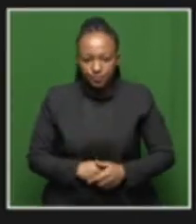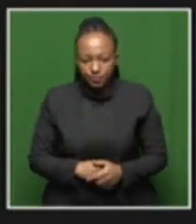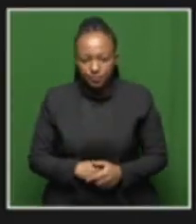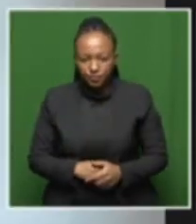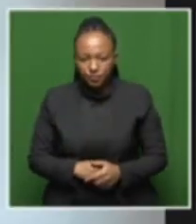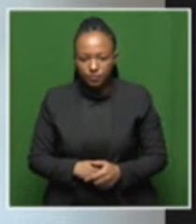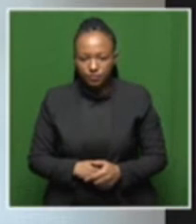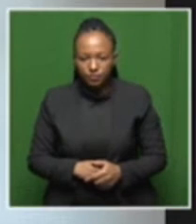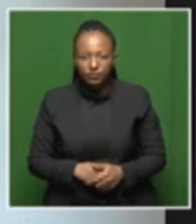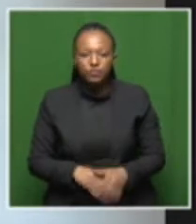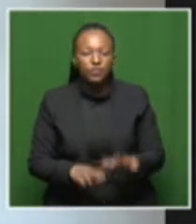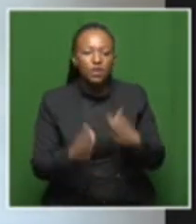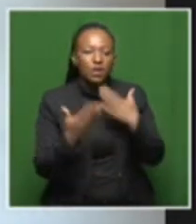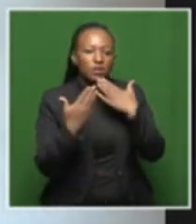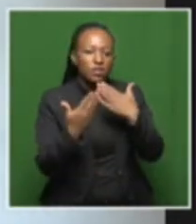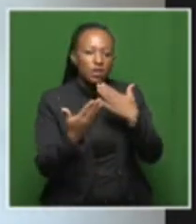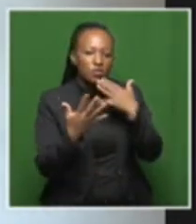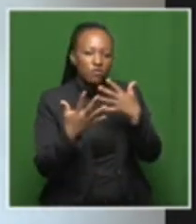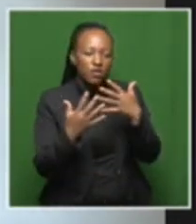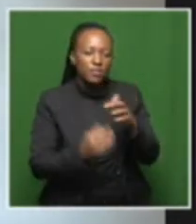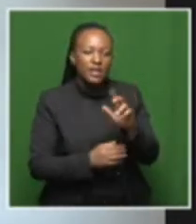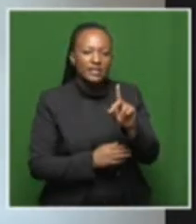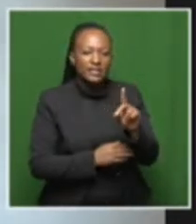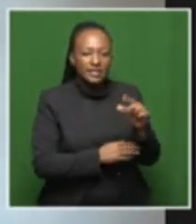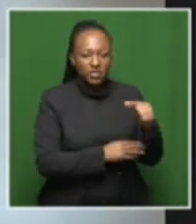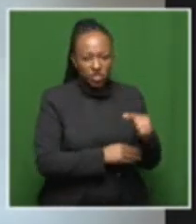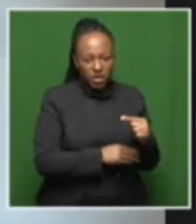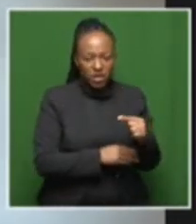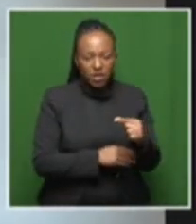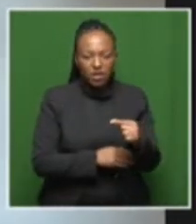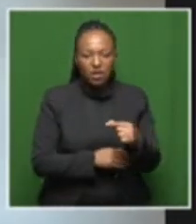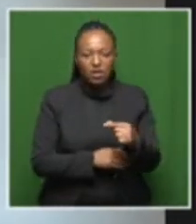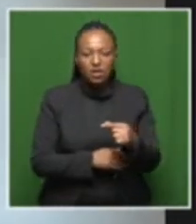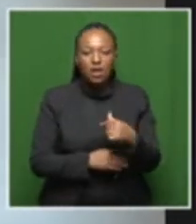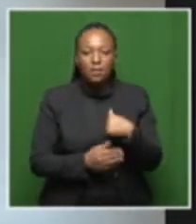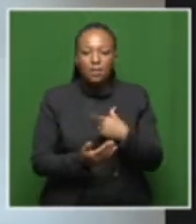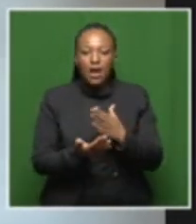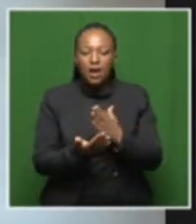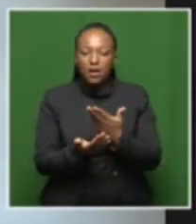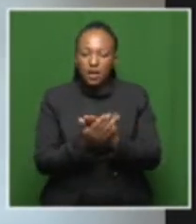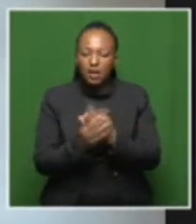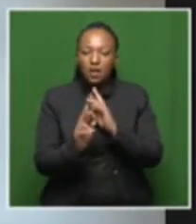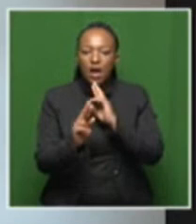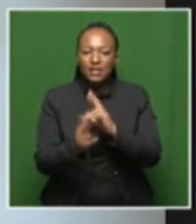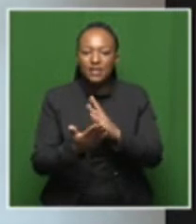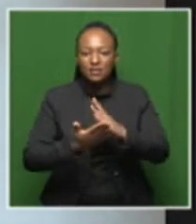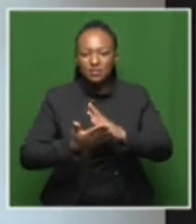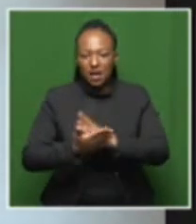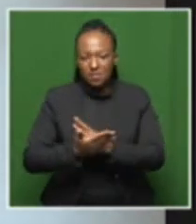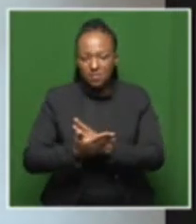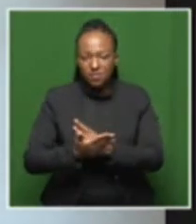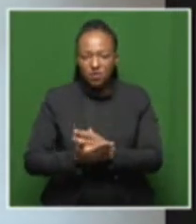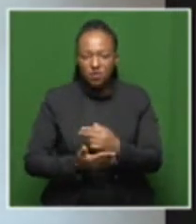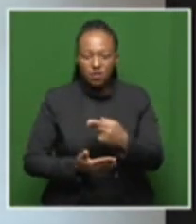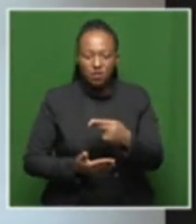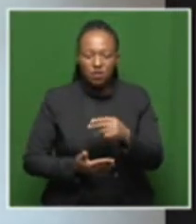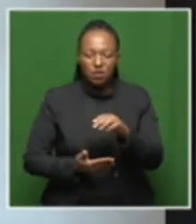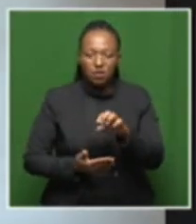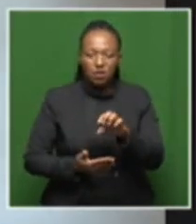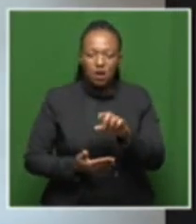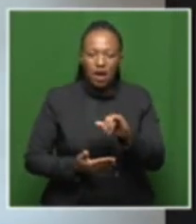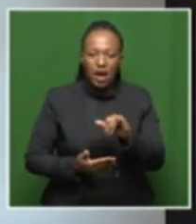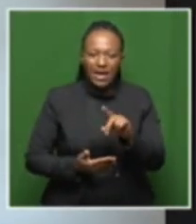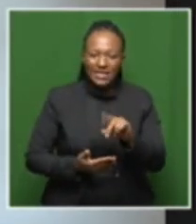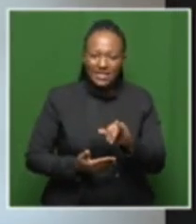Thank you very much, DG, and thanks for the questions. I can answer some of them. So there was a question asked, I think it was Heidi, about how much stock